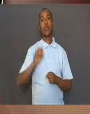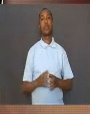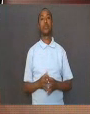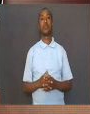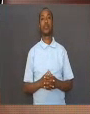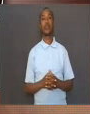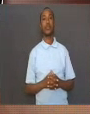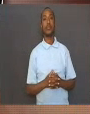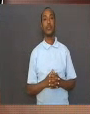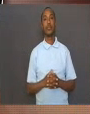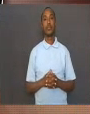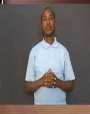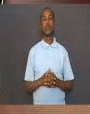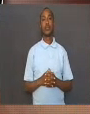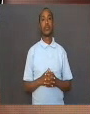H2O.